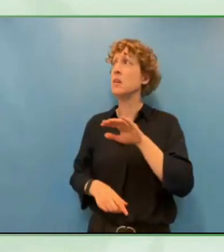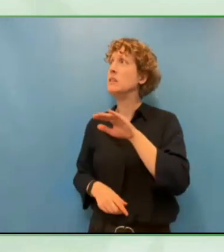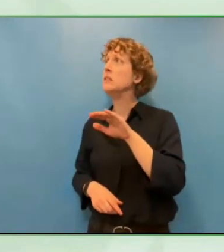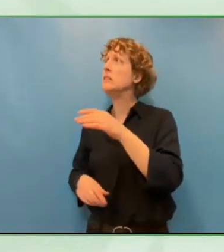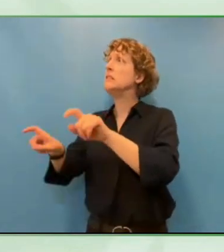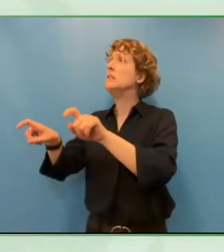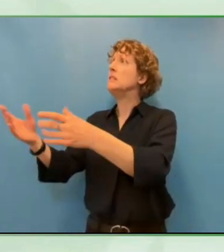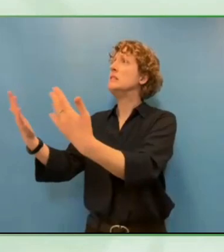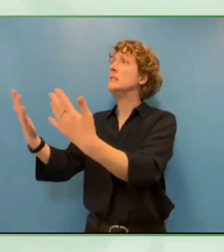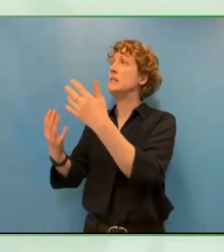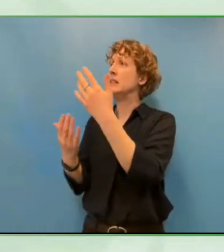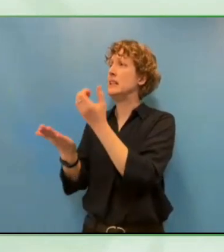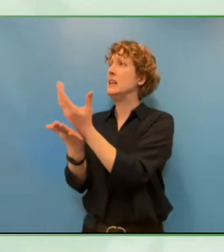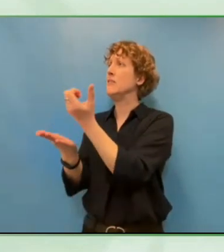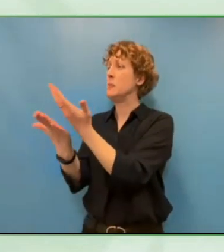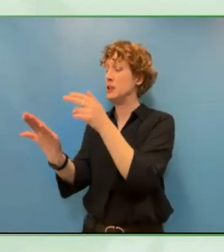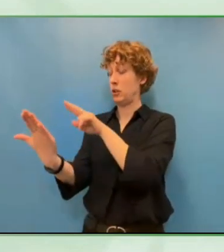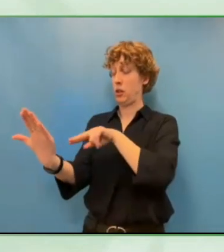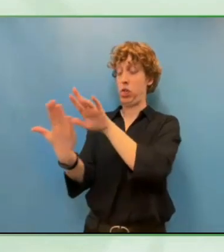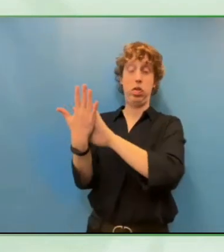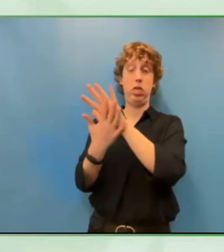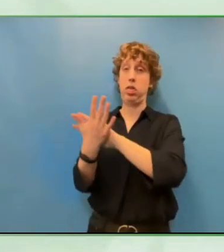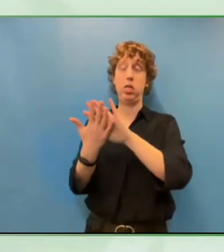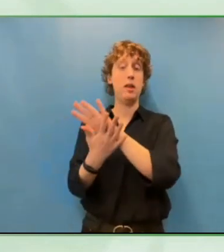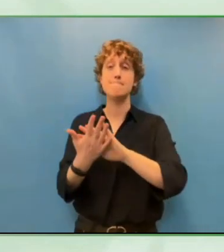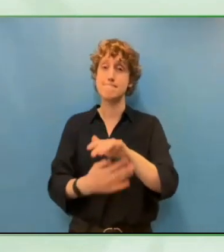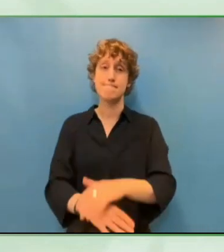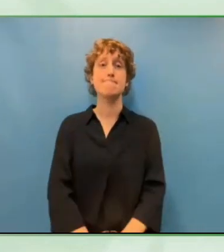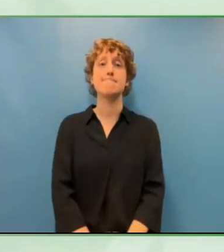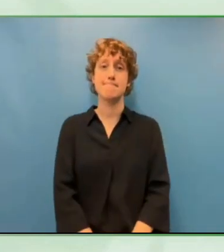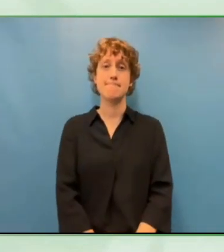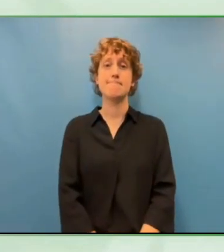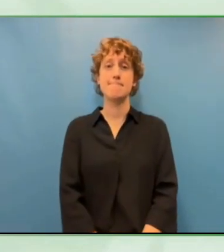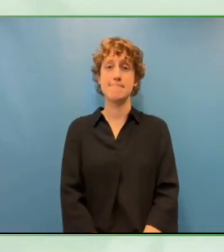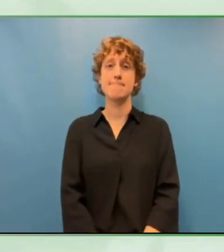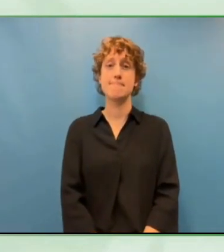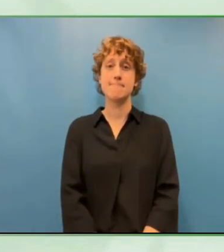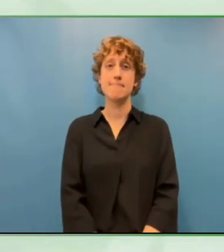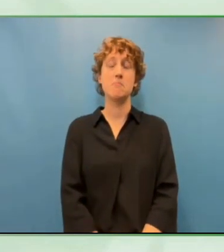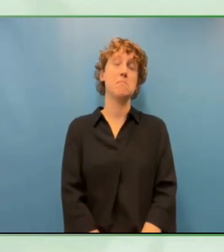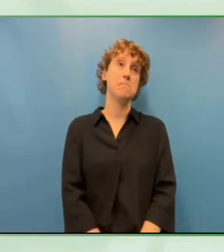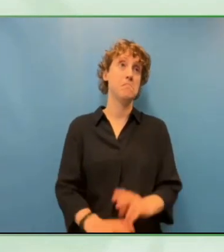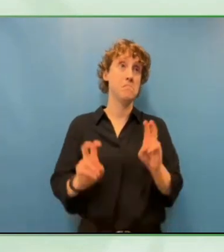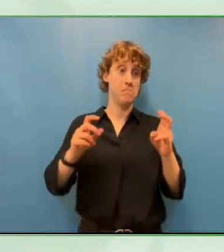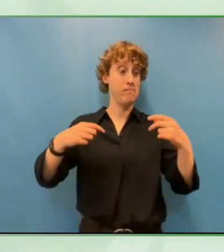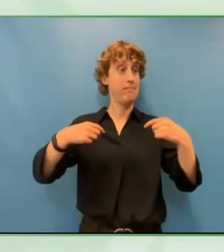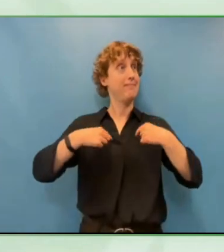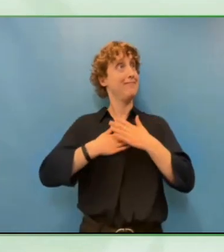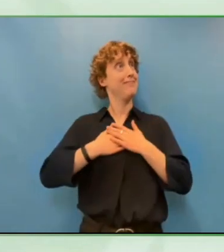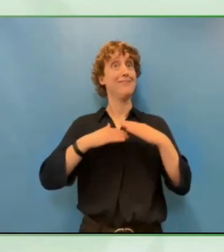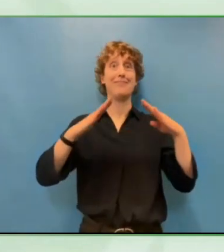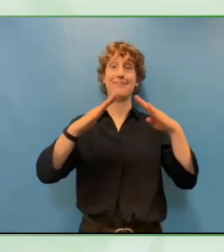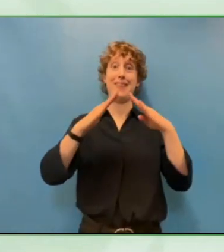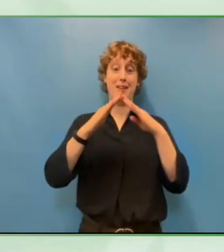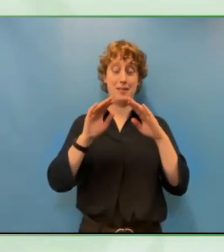understandable. So technically, for example, as a home, we are prepared. We have our emergency food and